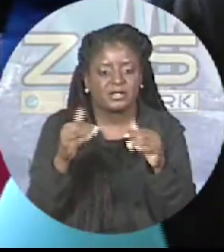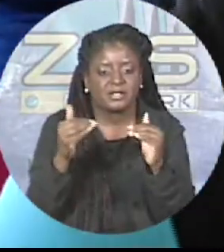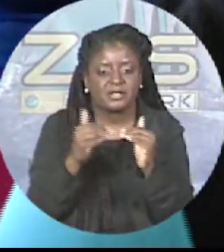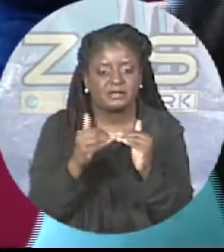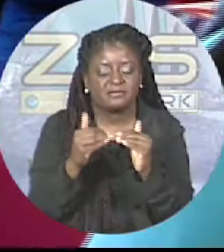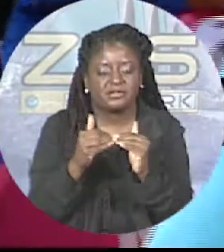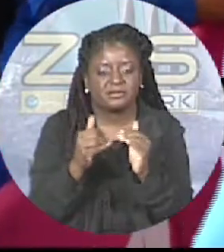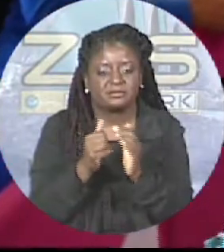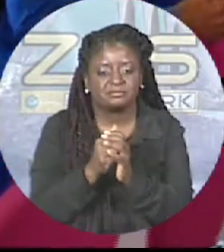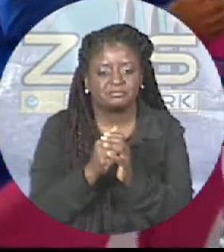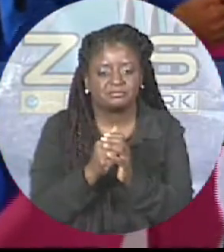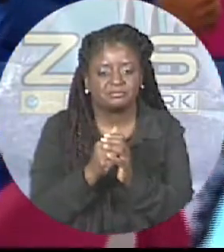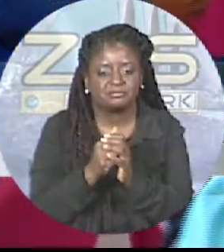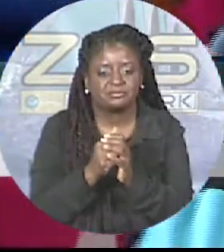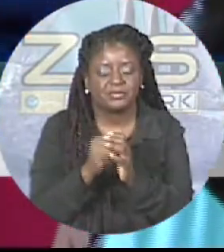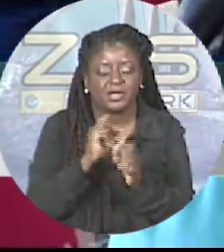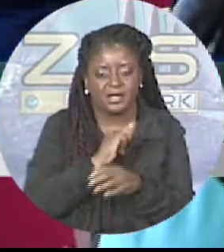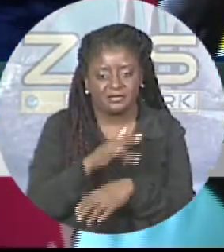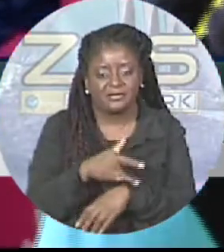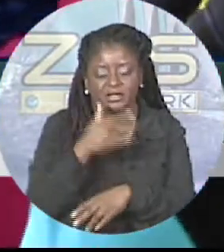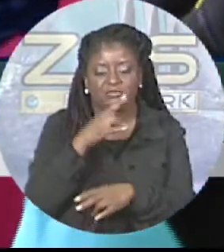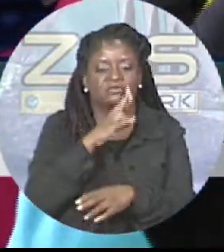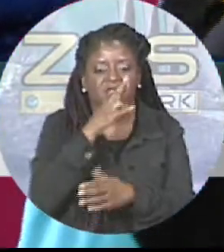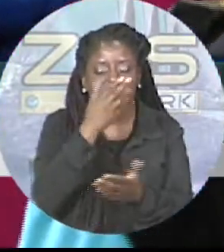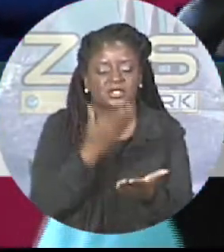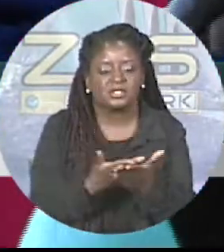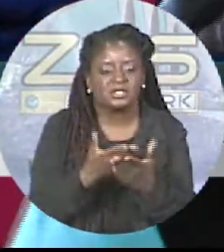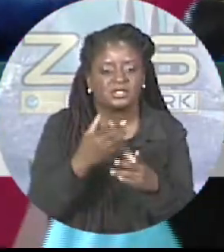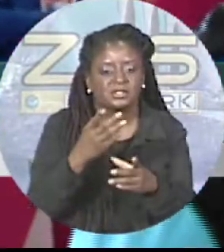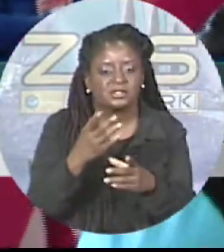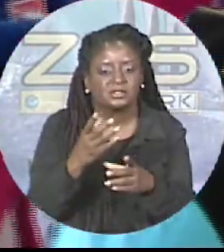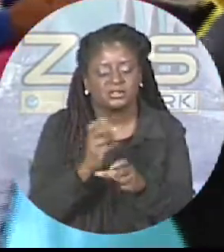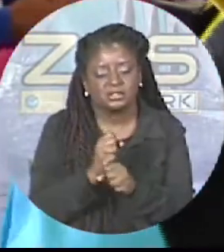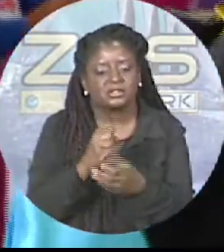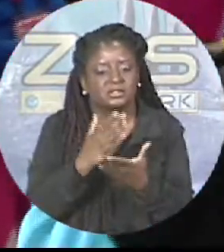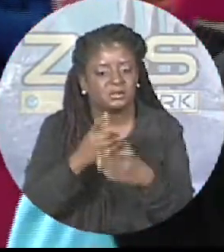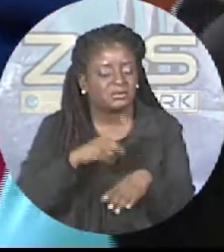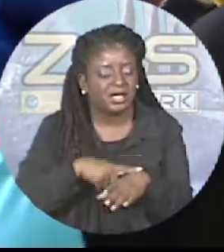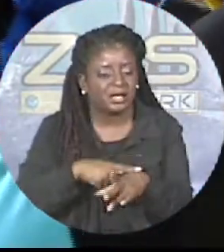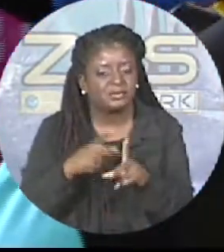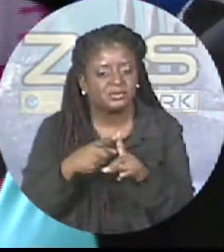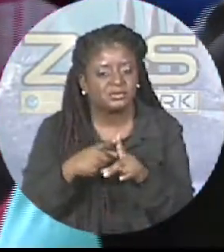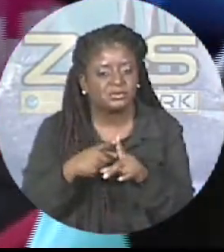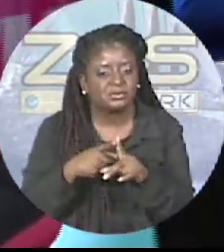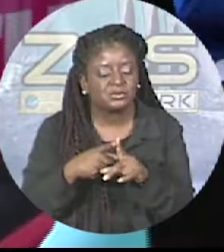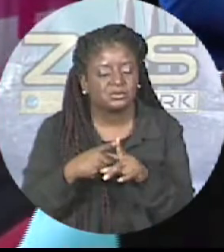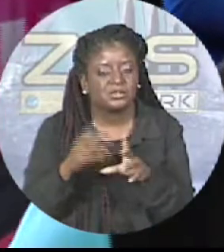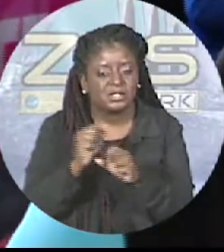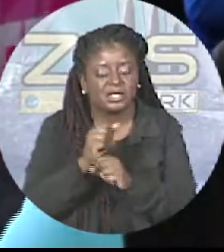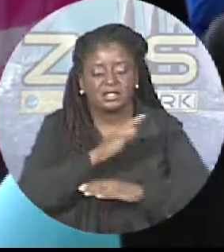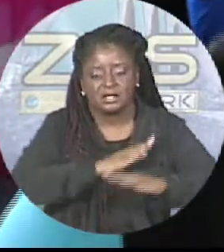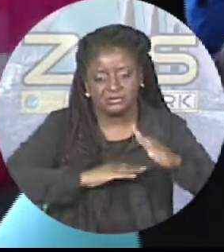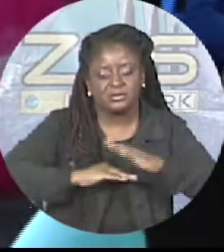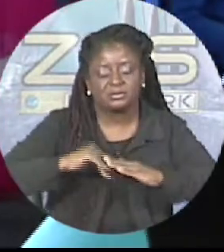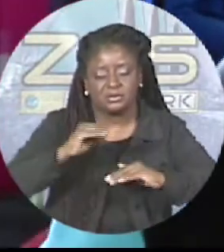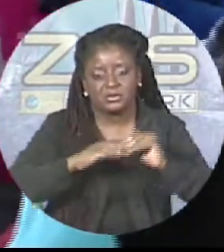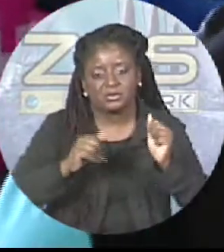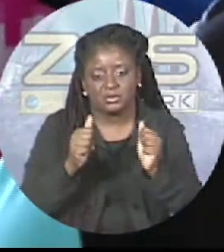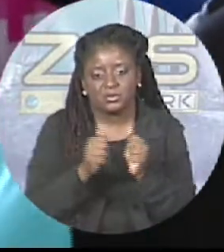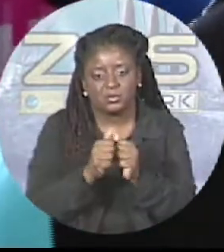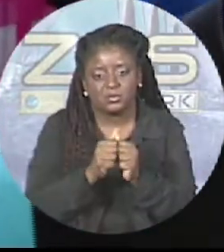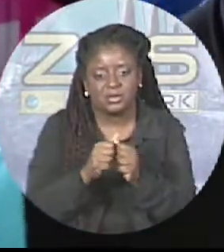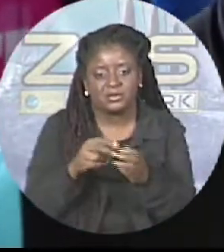really good. It took me a while just to get situated with the board, but after a while, I was my approaches were